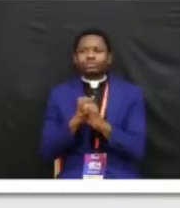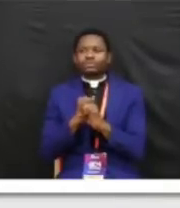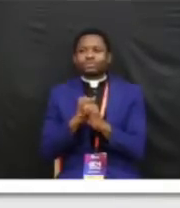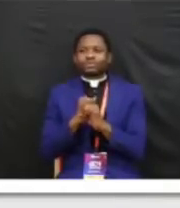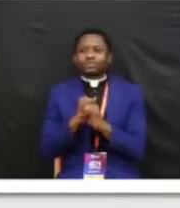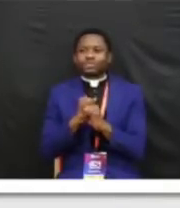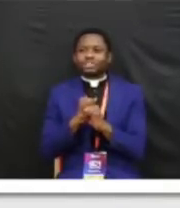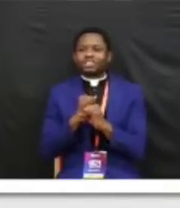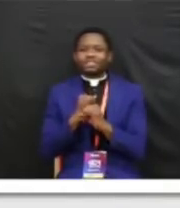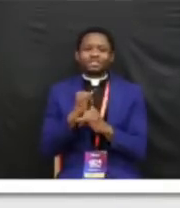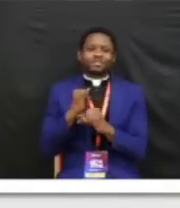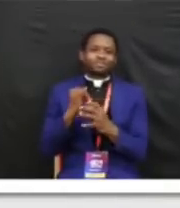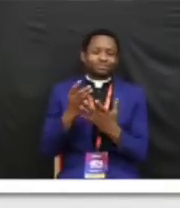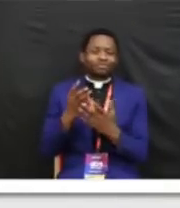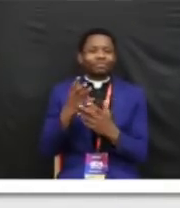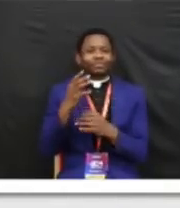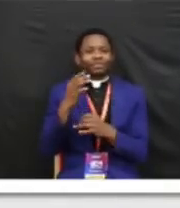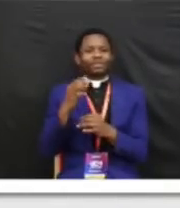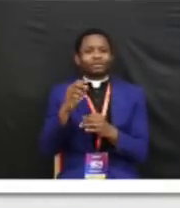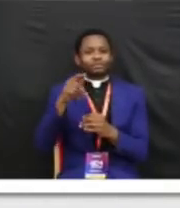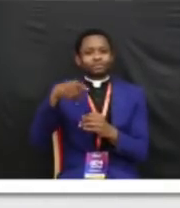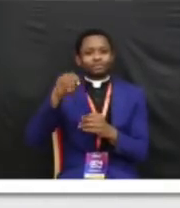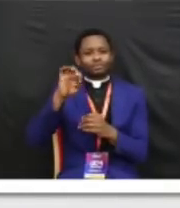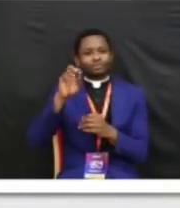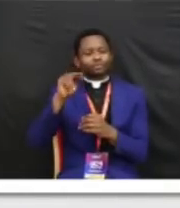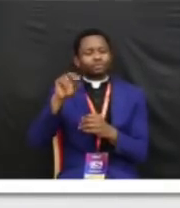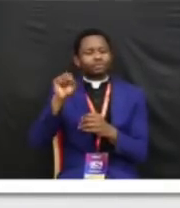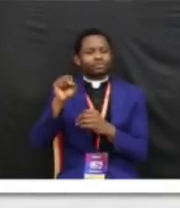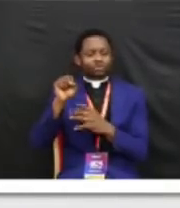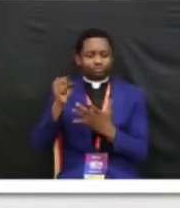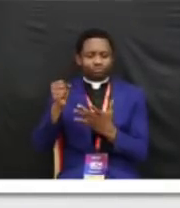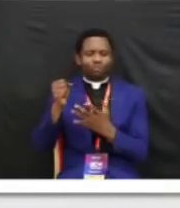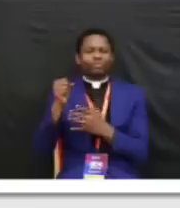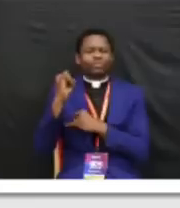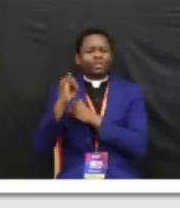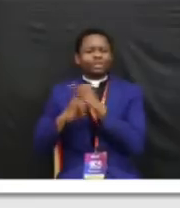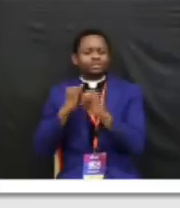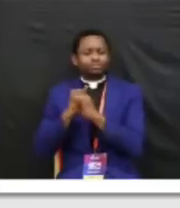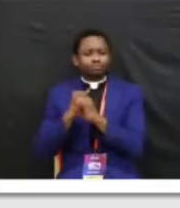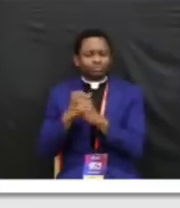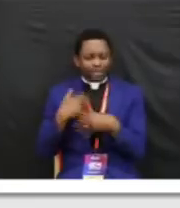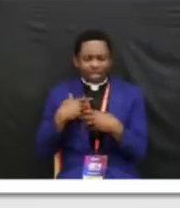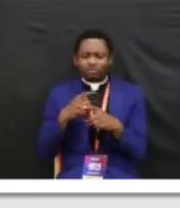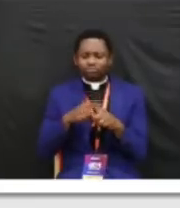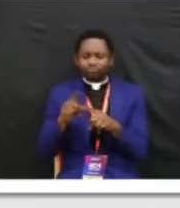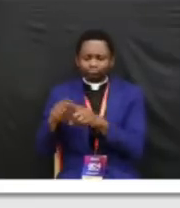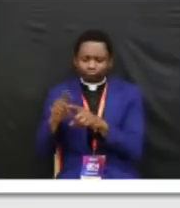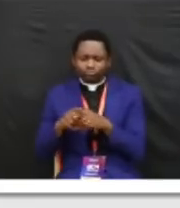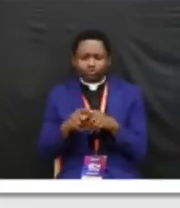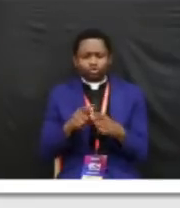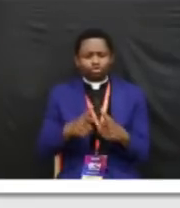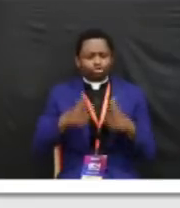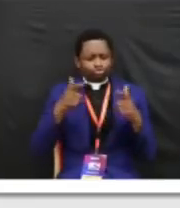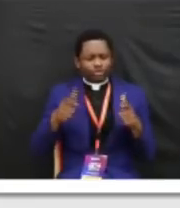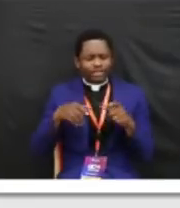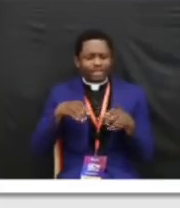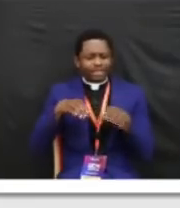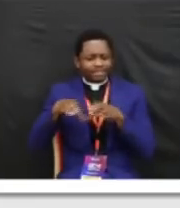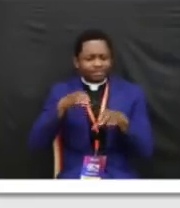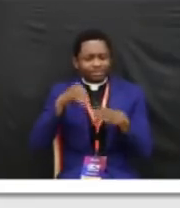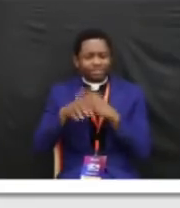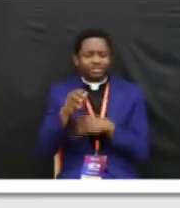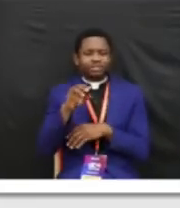Church of Pentecost young professionals. They undertook groundbreaking mission activities in Singapore, South